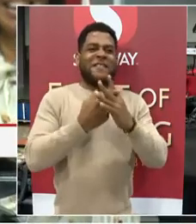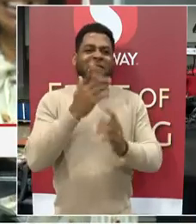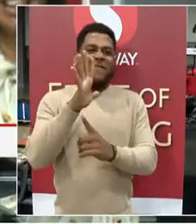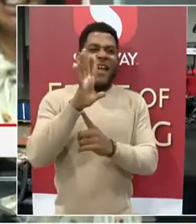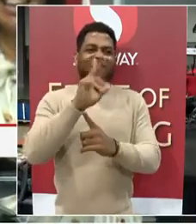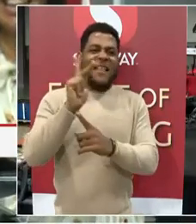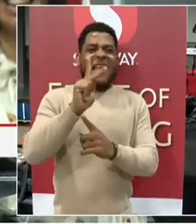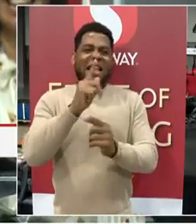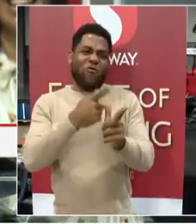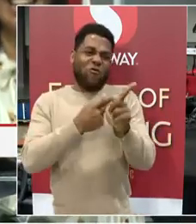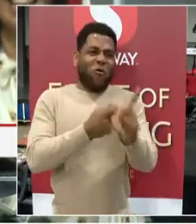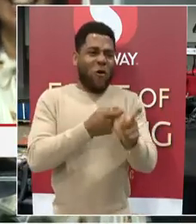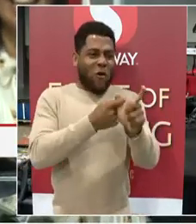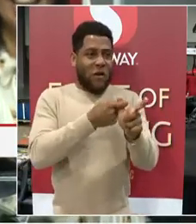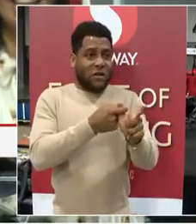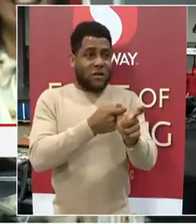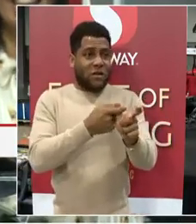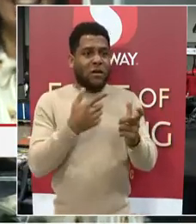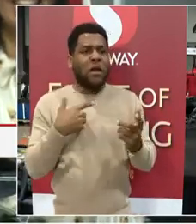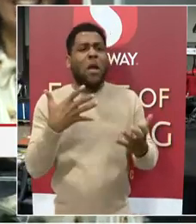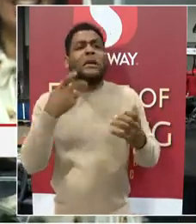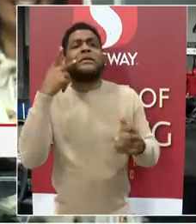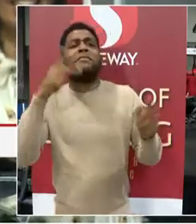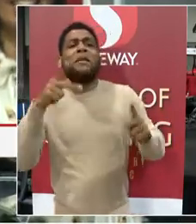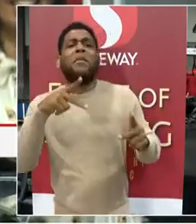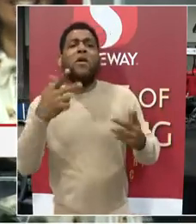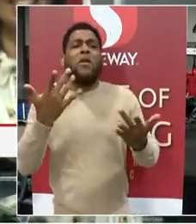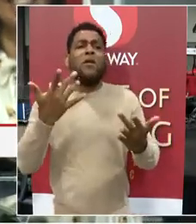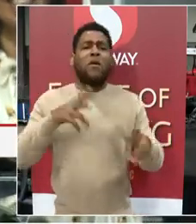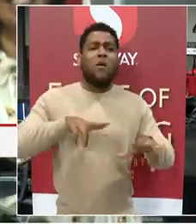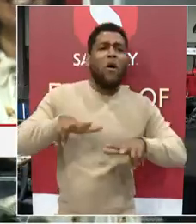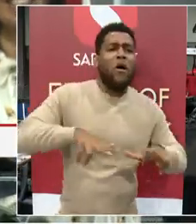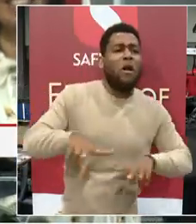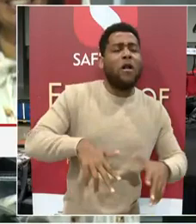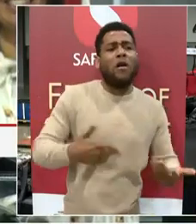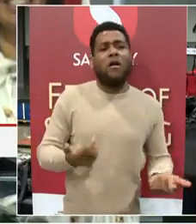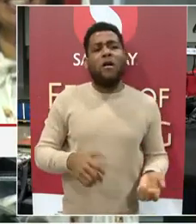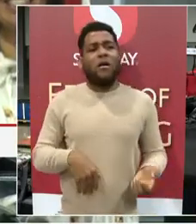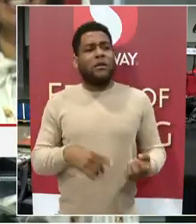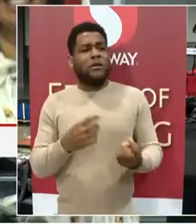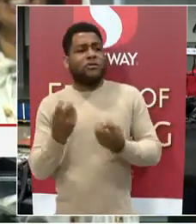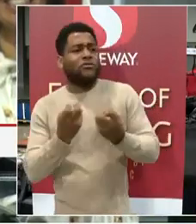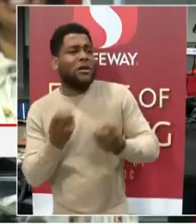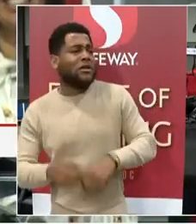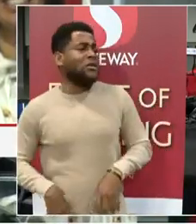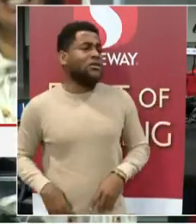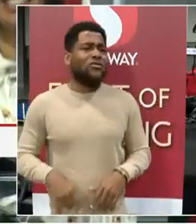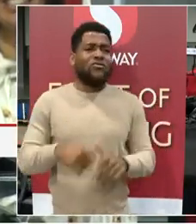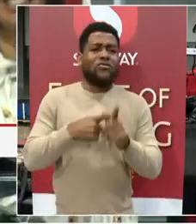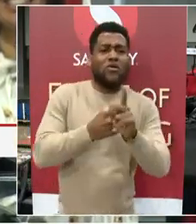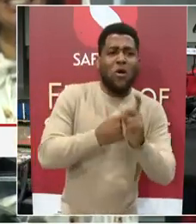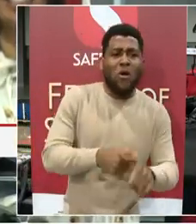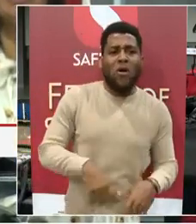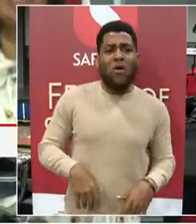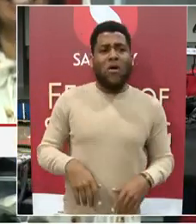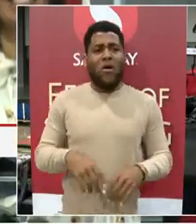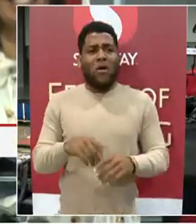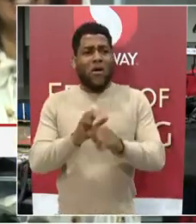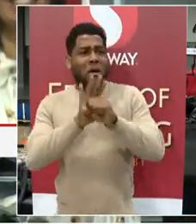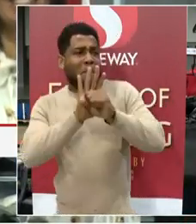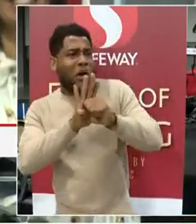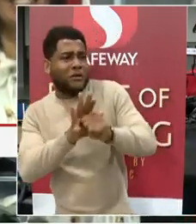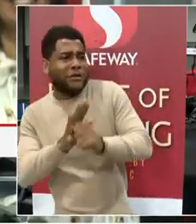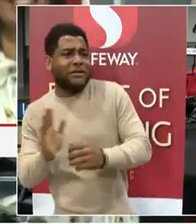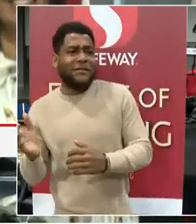see everybody walking, running, skating, strolling, pushing, whatever you got to do. Be out there